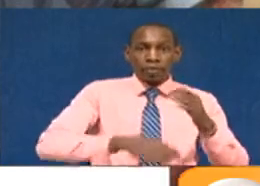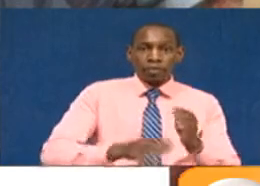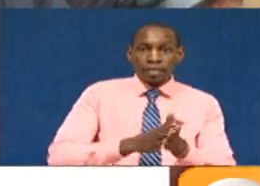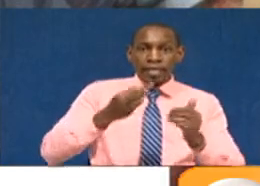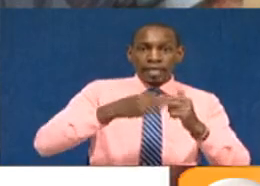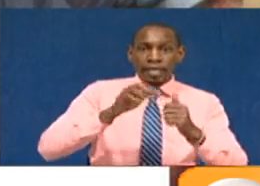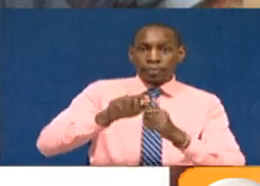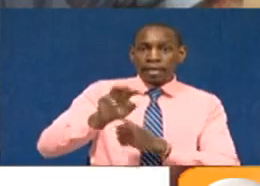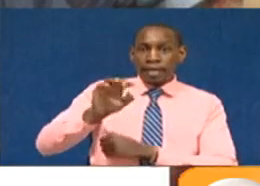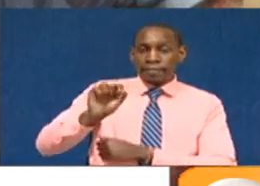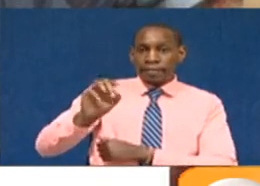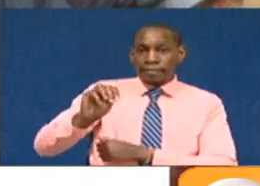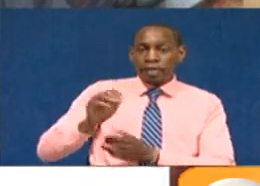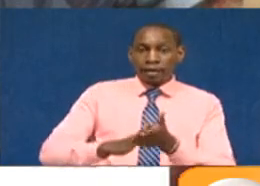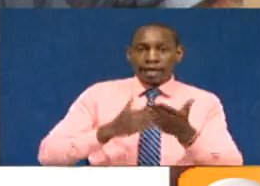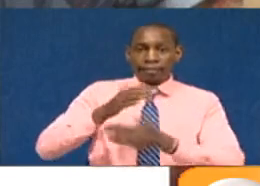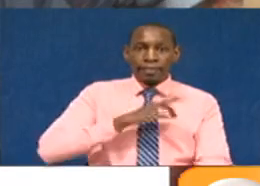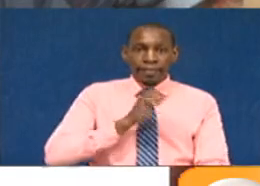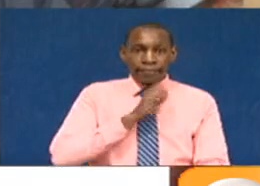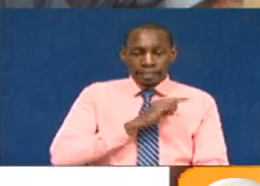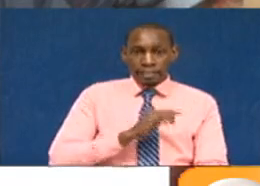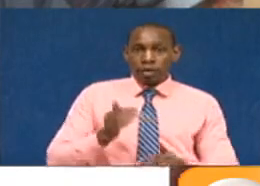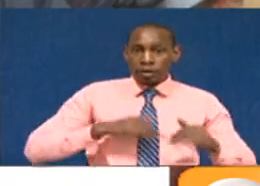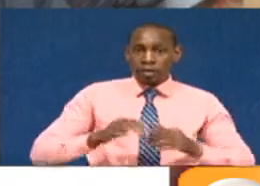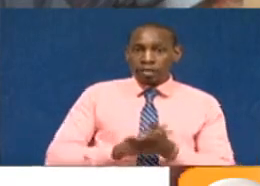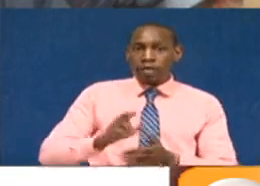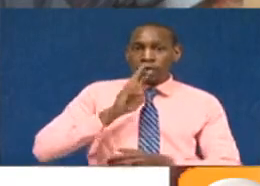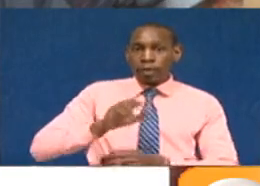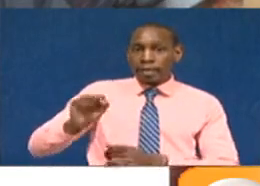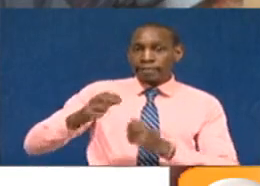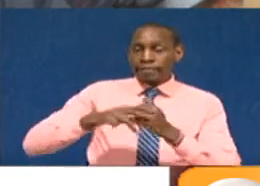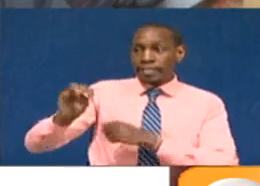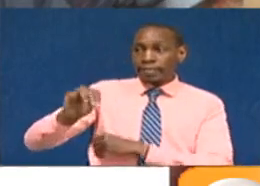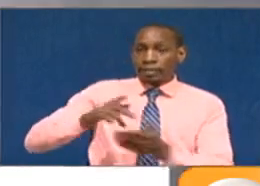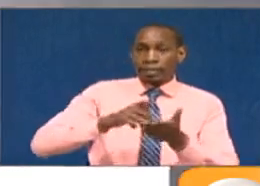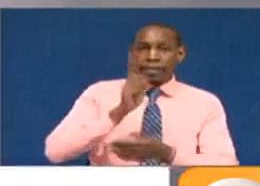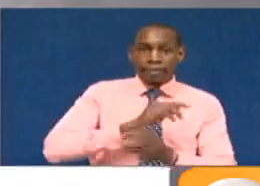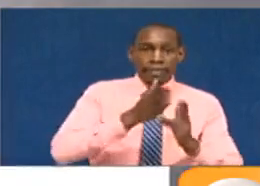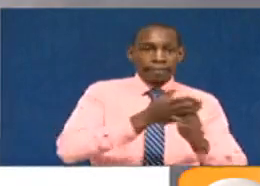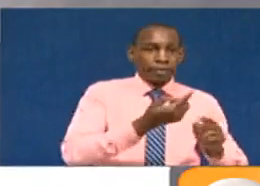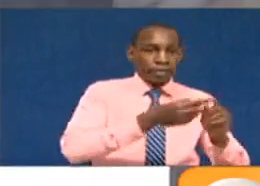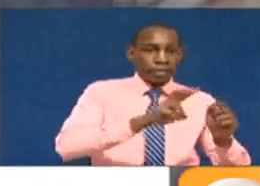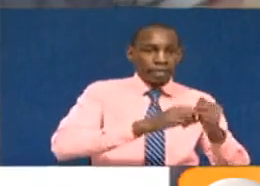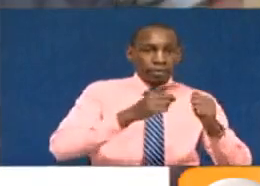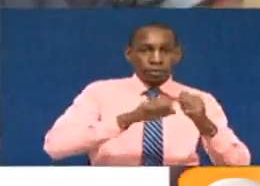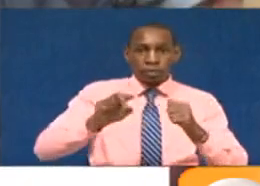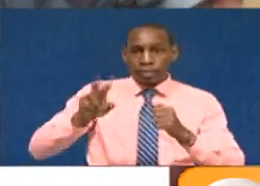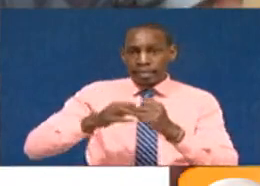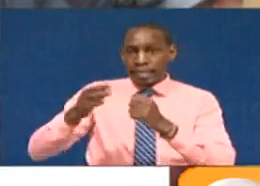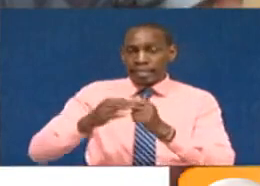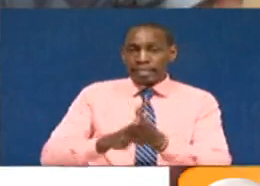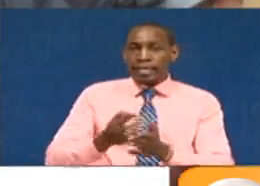8.5 million shillings from the proceeds. Out of the 257 million shillings paid between 2016 and